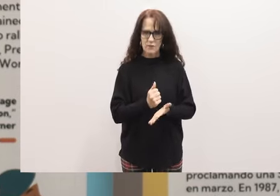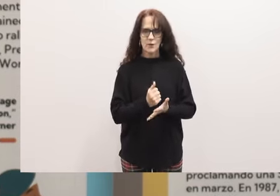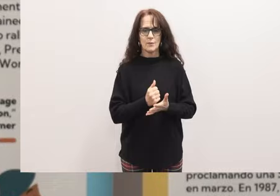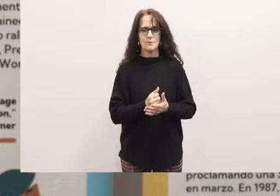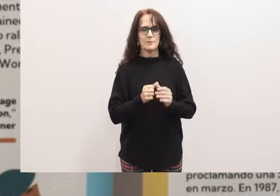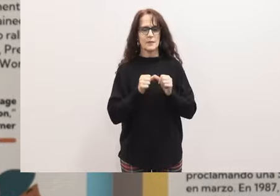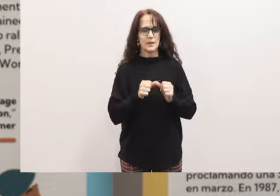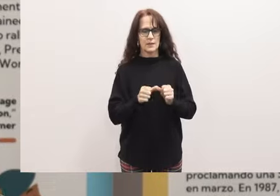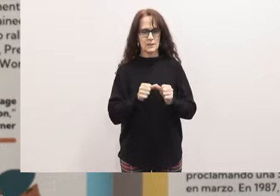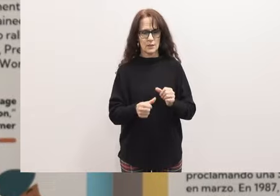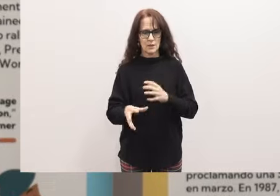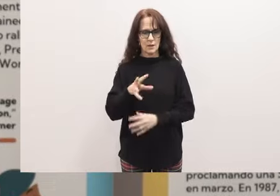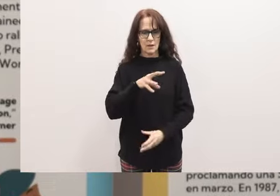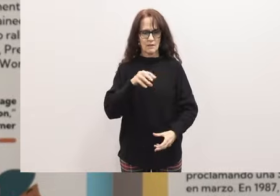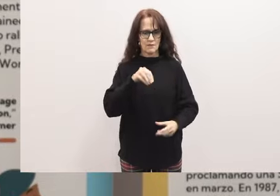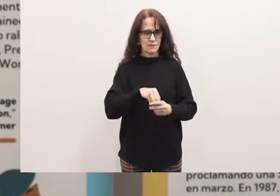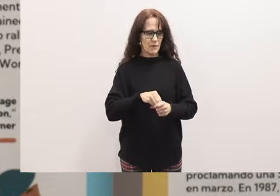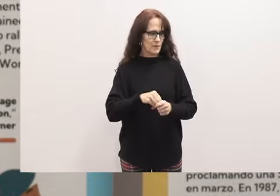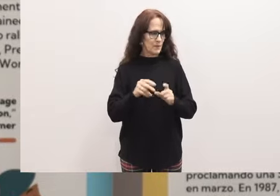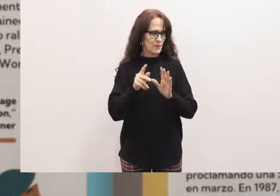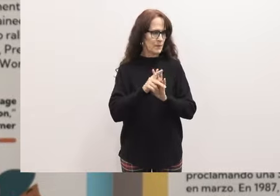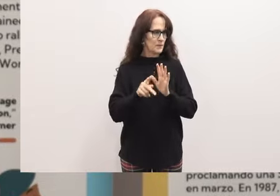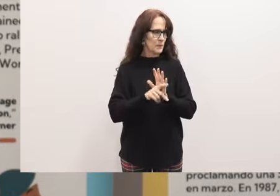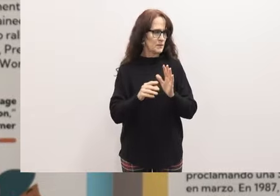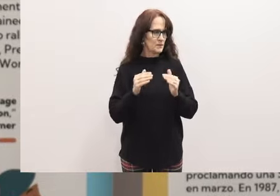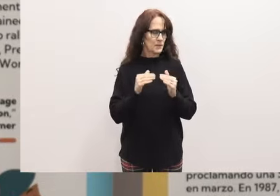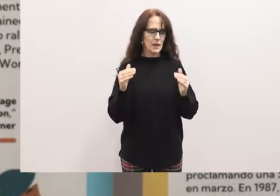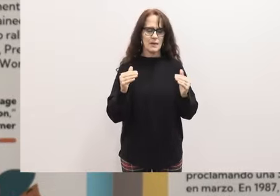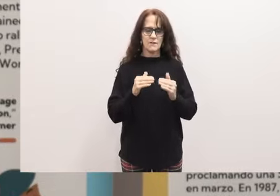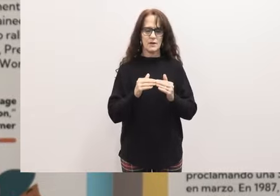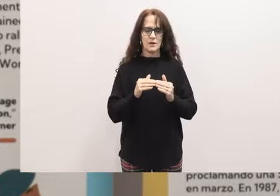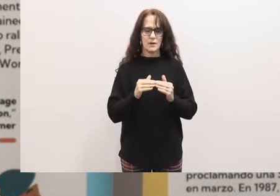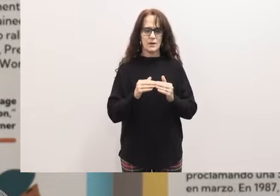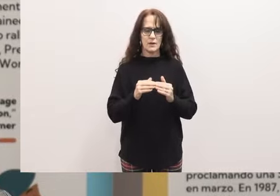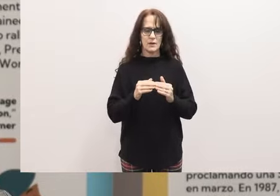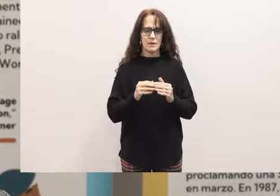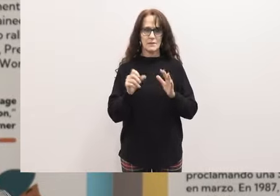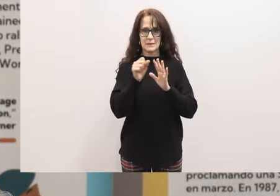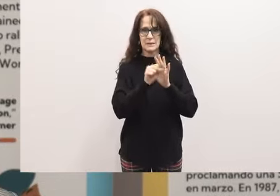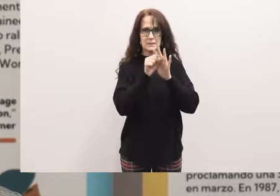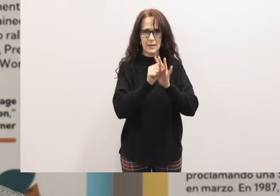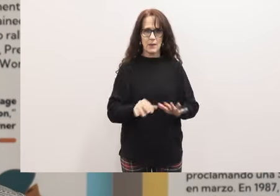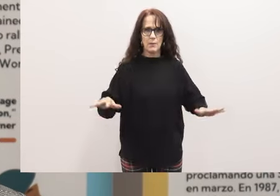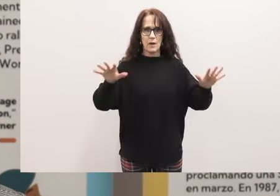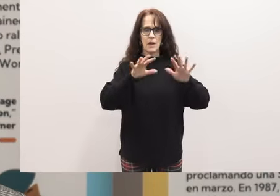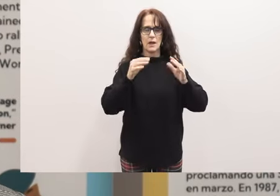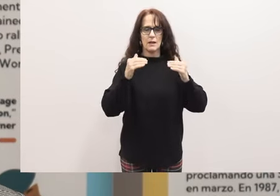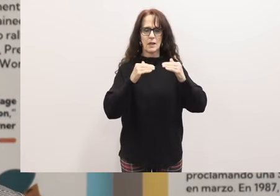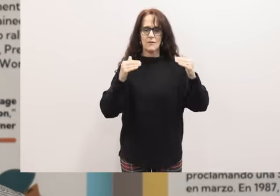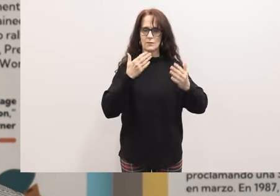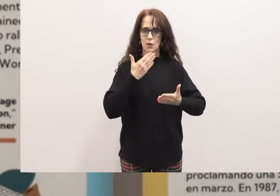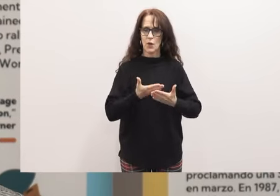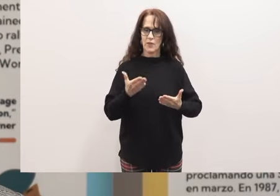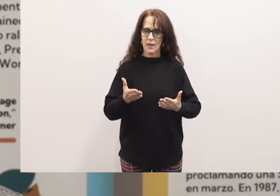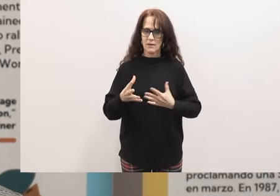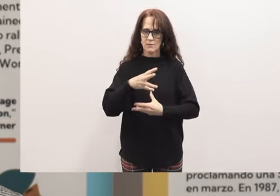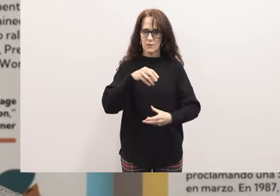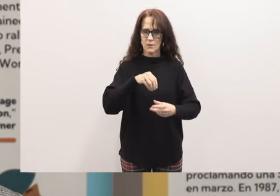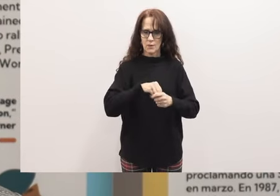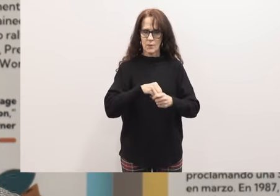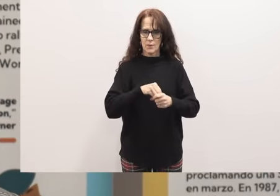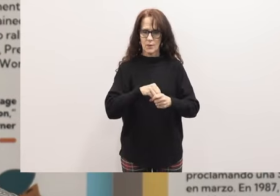continuing involvement at the policy level, at a statewide level, is a very good thing to do, and